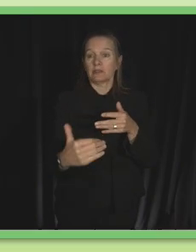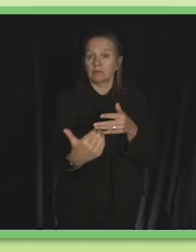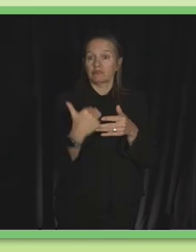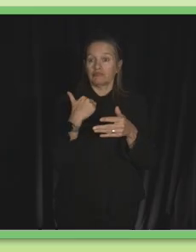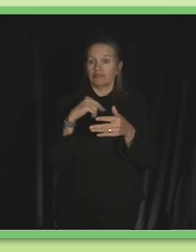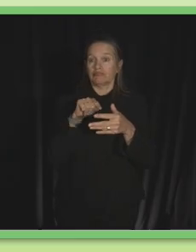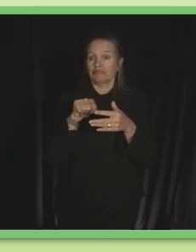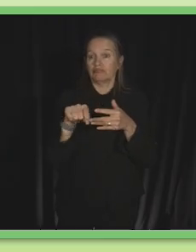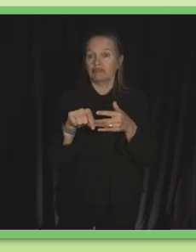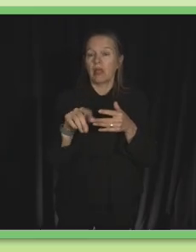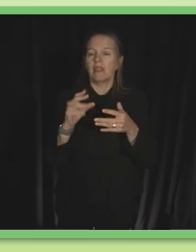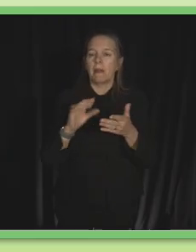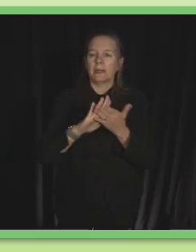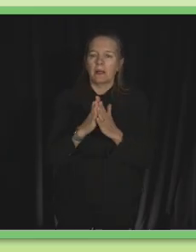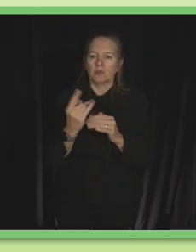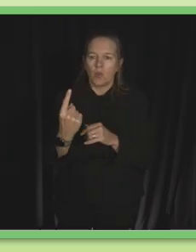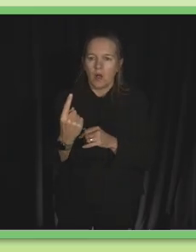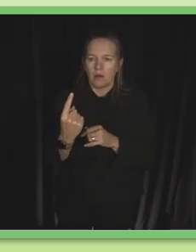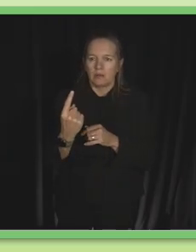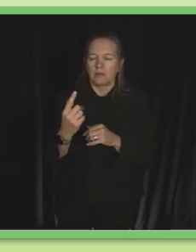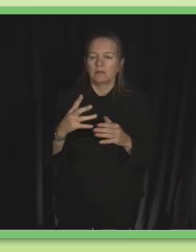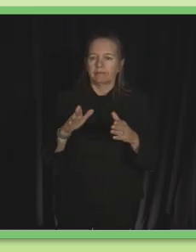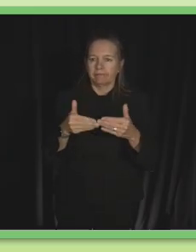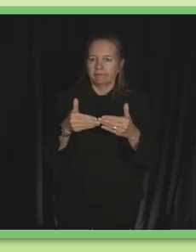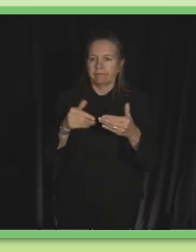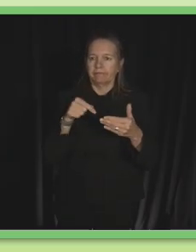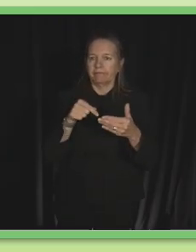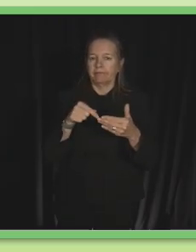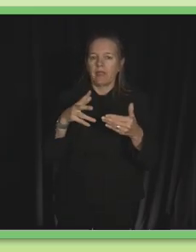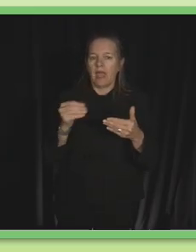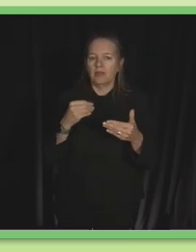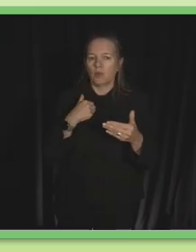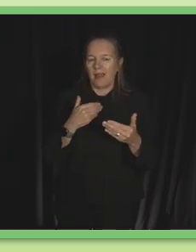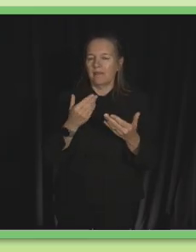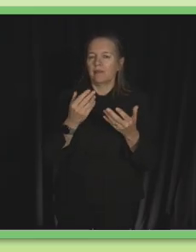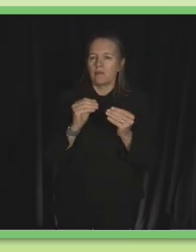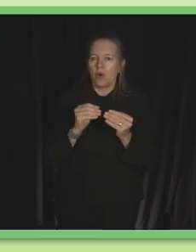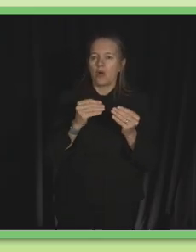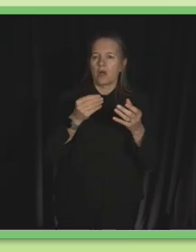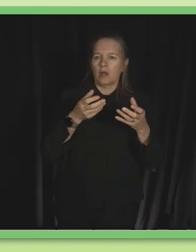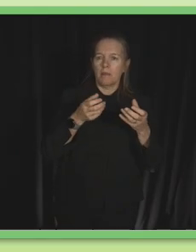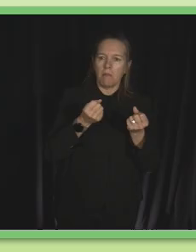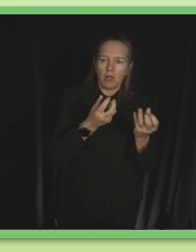one. It's federated out of the box, enabling effortless multi-cluster, multi-cloud,